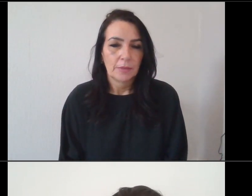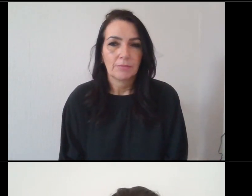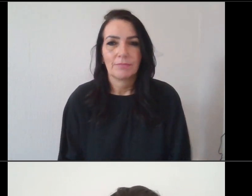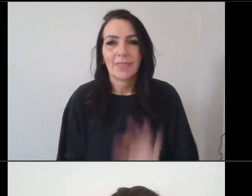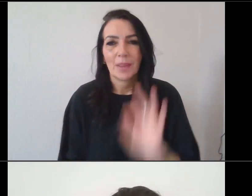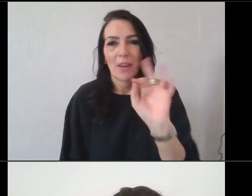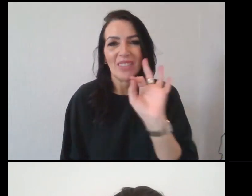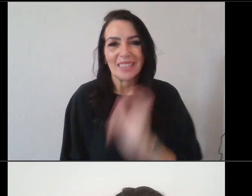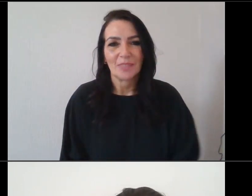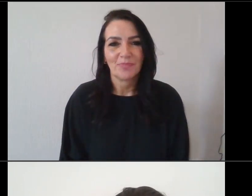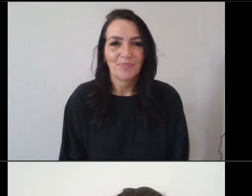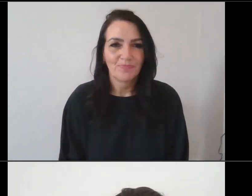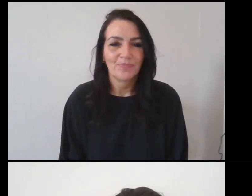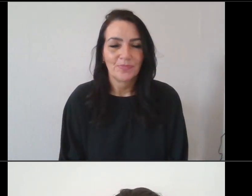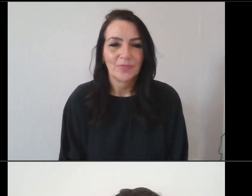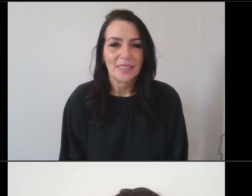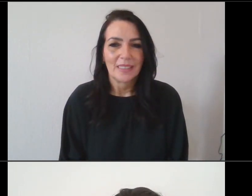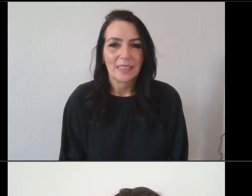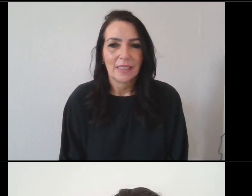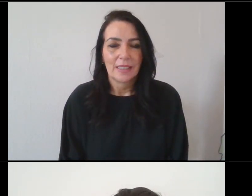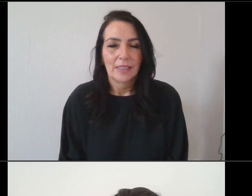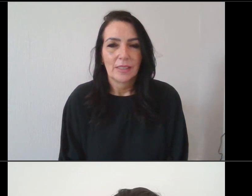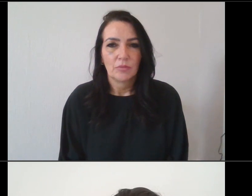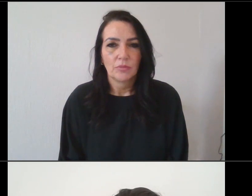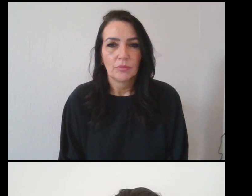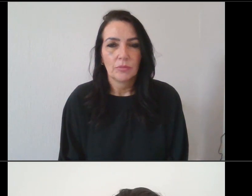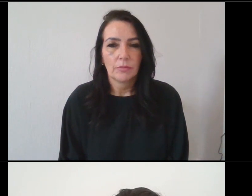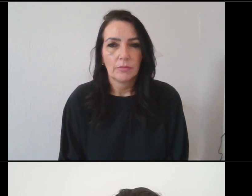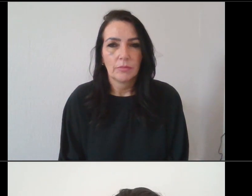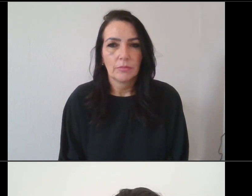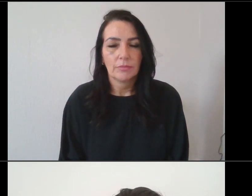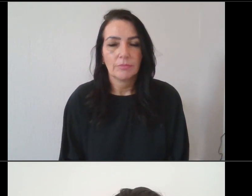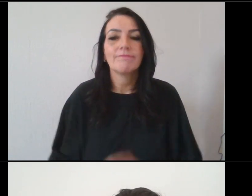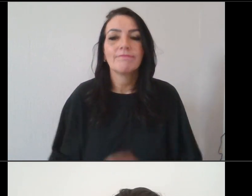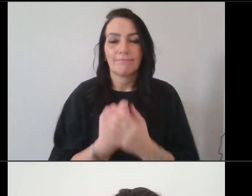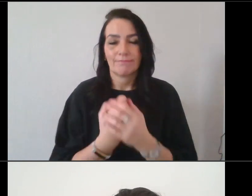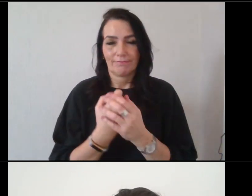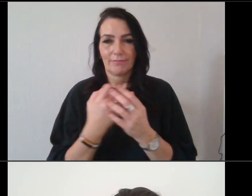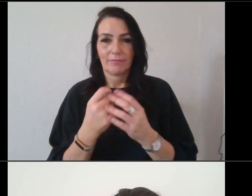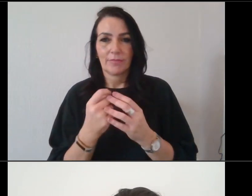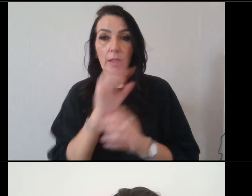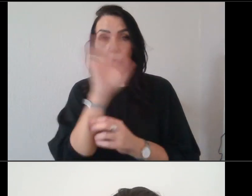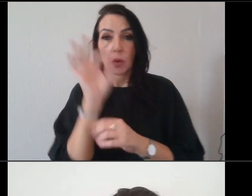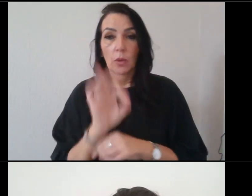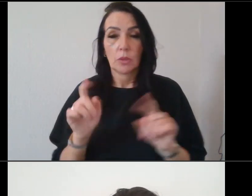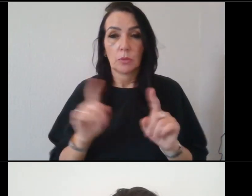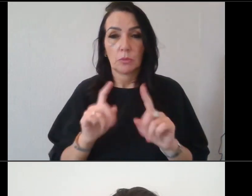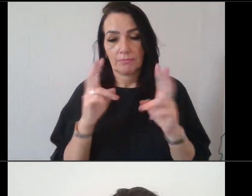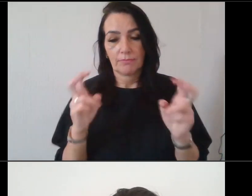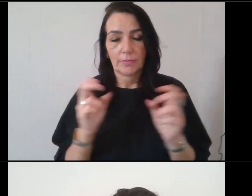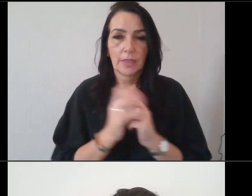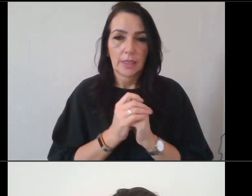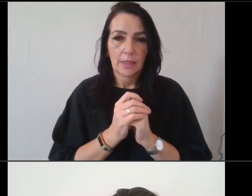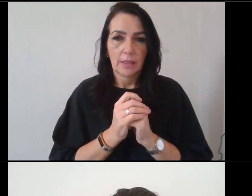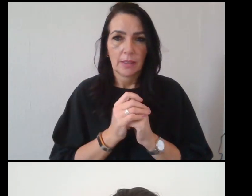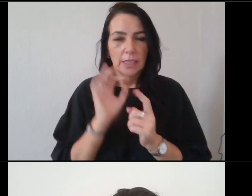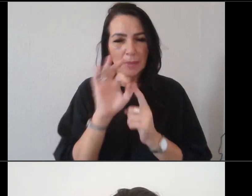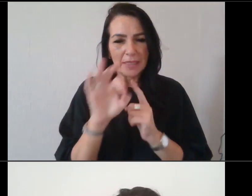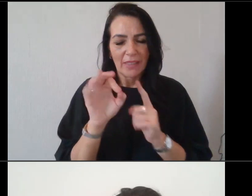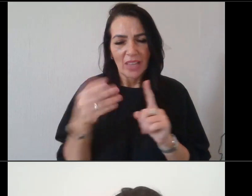Perfect. Thank you, guys. So we have another question that is about sort of a specific target